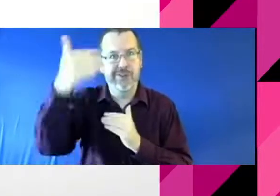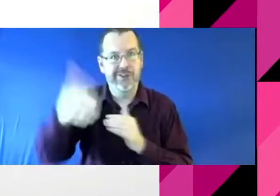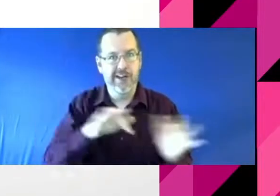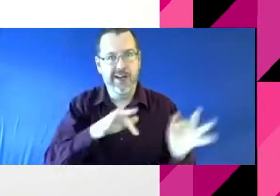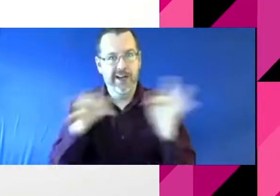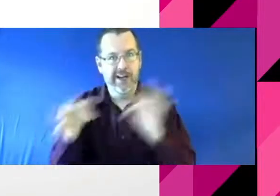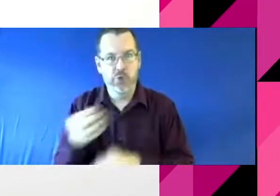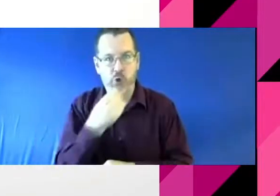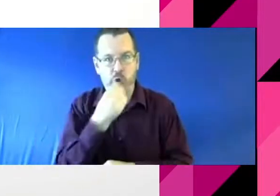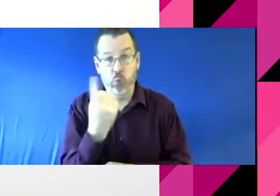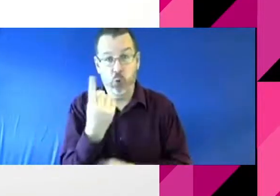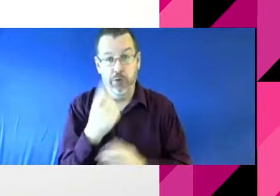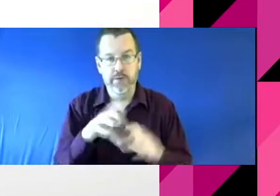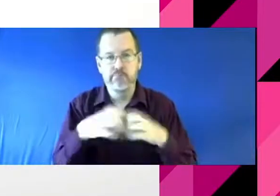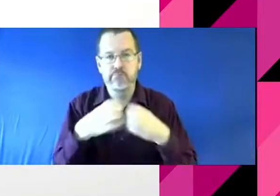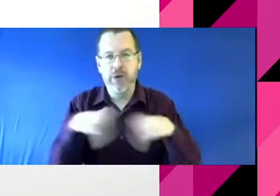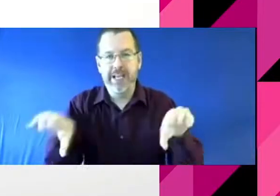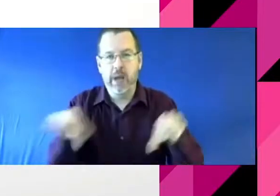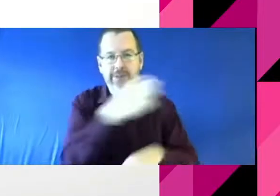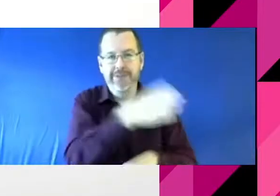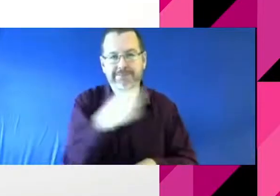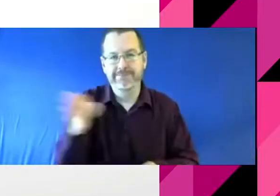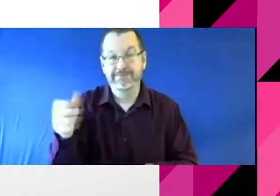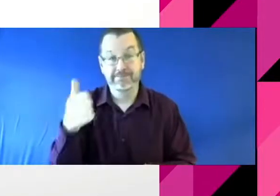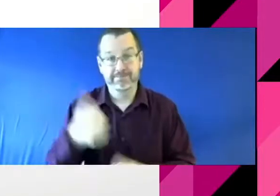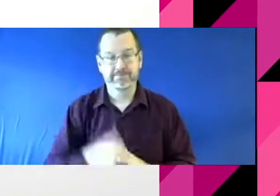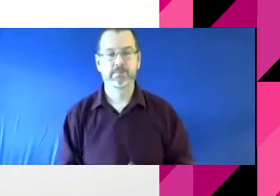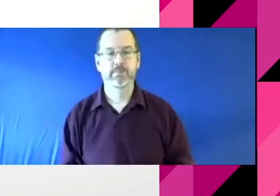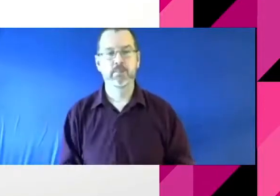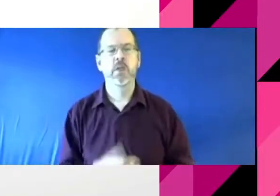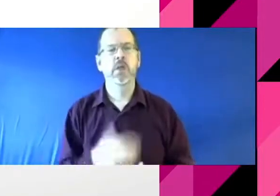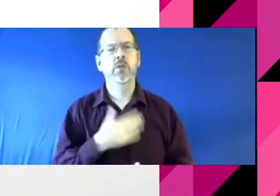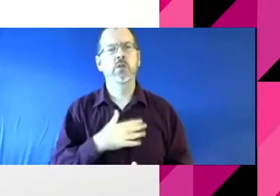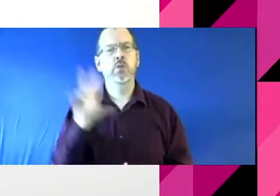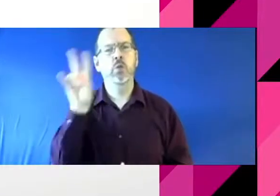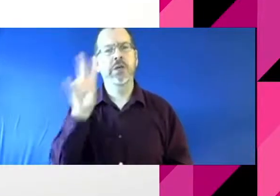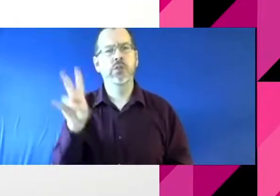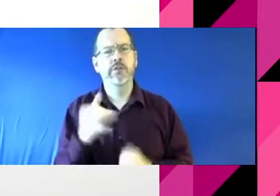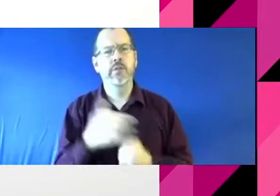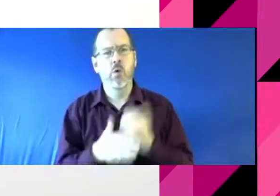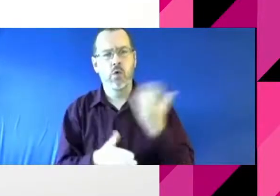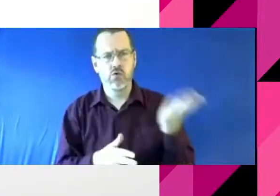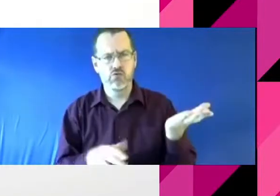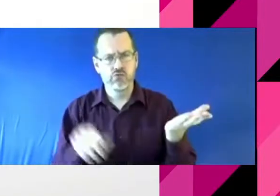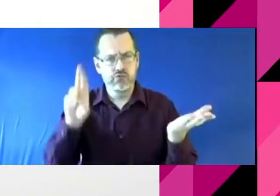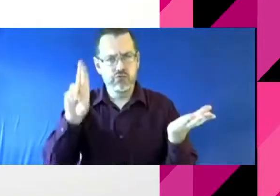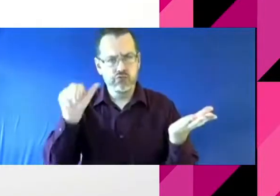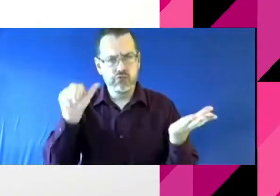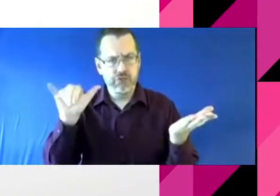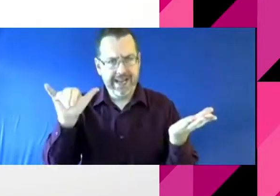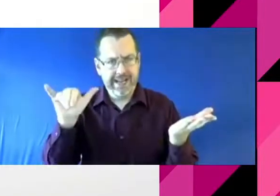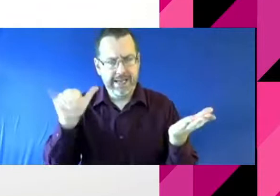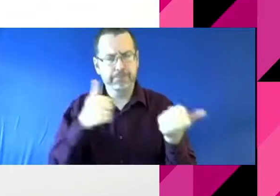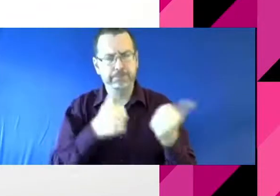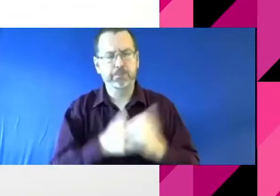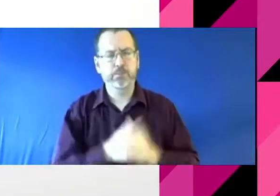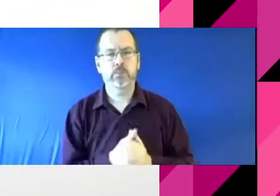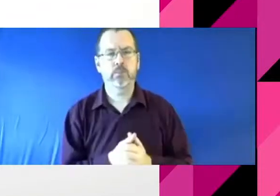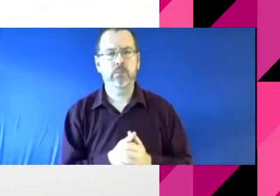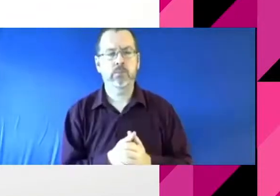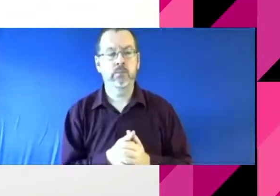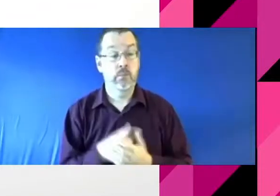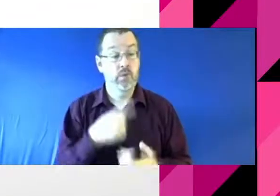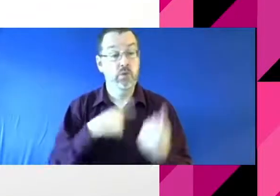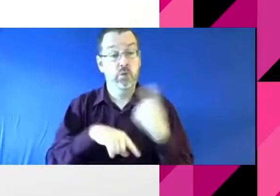that. I might just ask a question of Ray. So we understand and we know that the